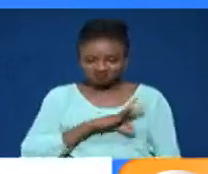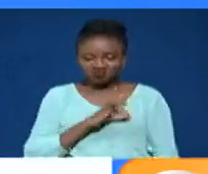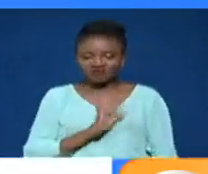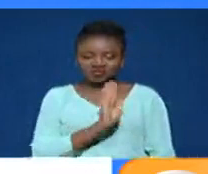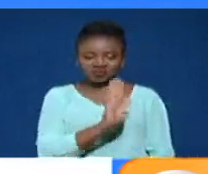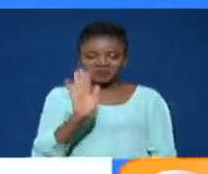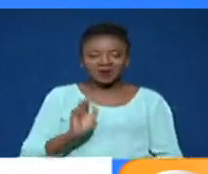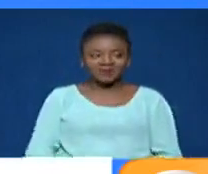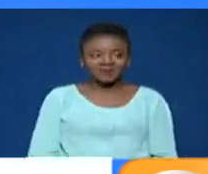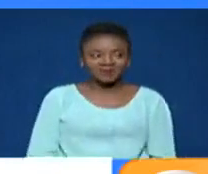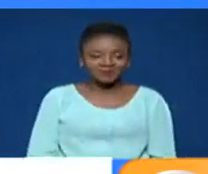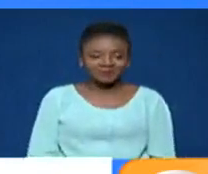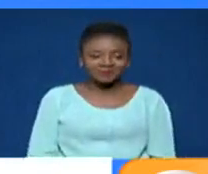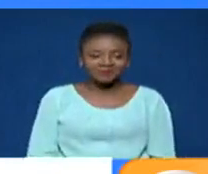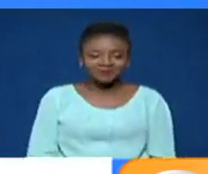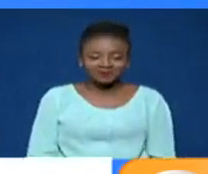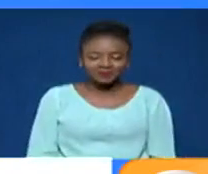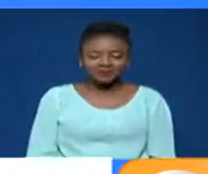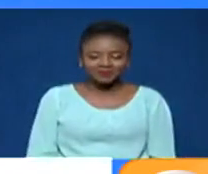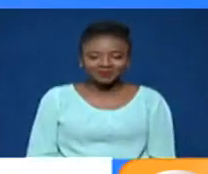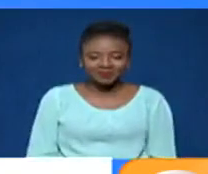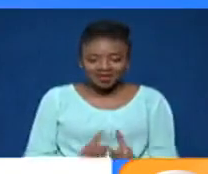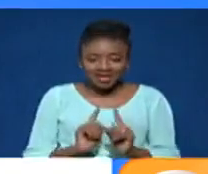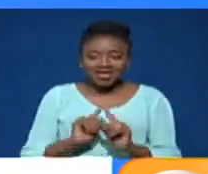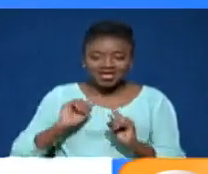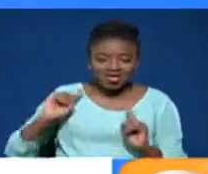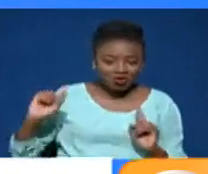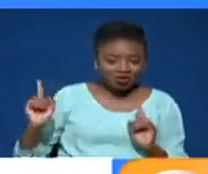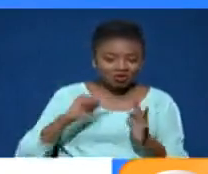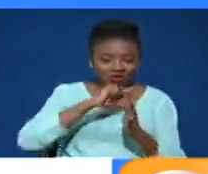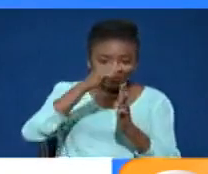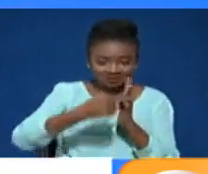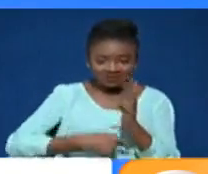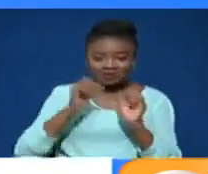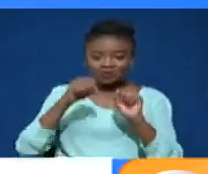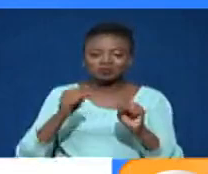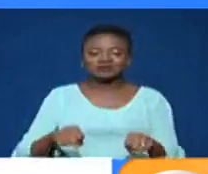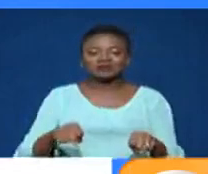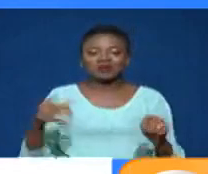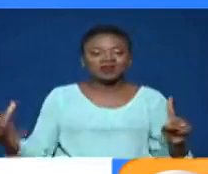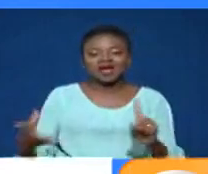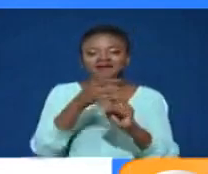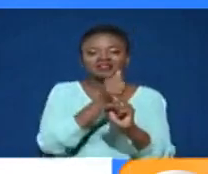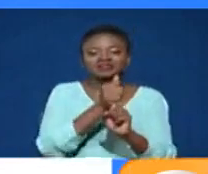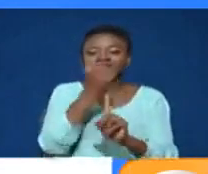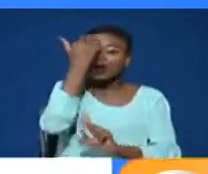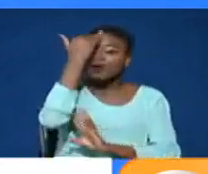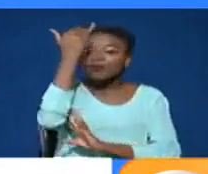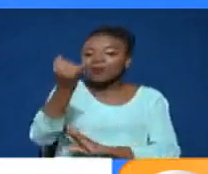And ladies and gentlemen, hii yote inawezekana because